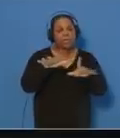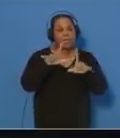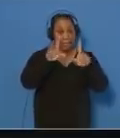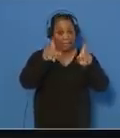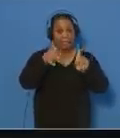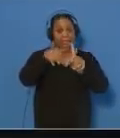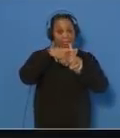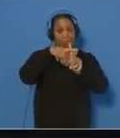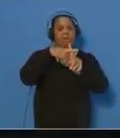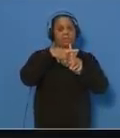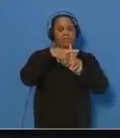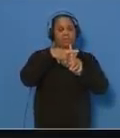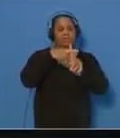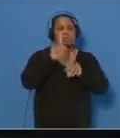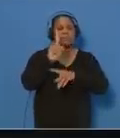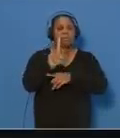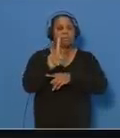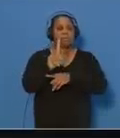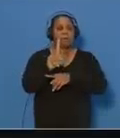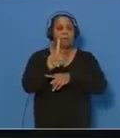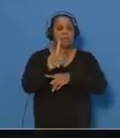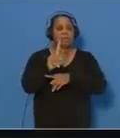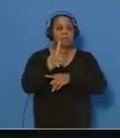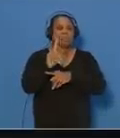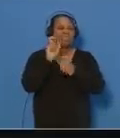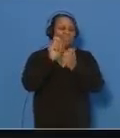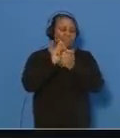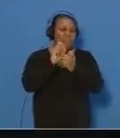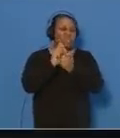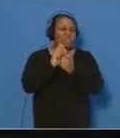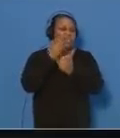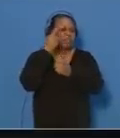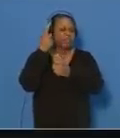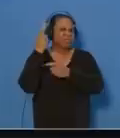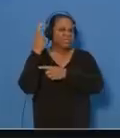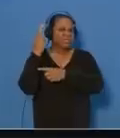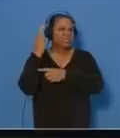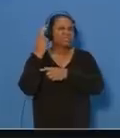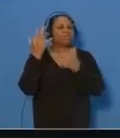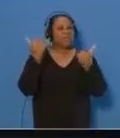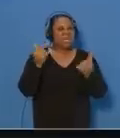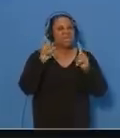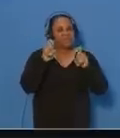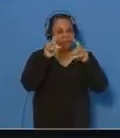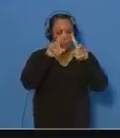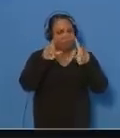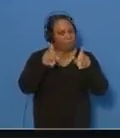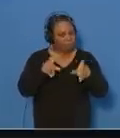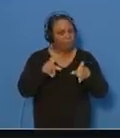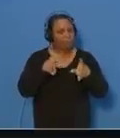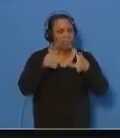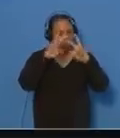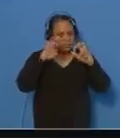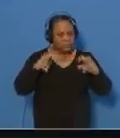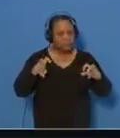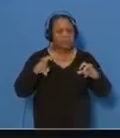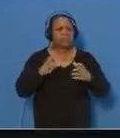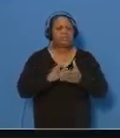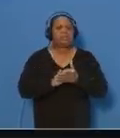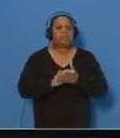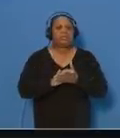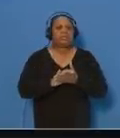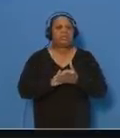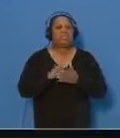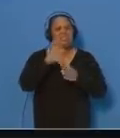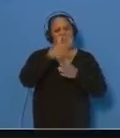COVID, and one whose exact cause of death will be subject to a coroner's inquest. The average age